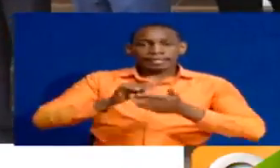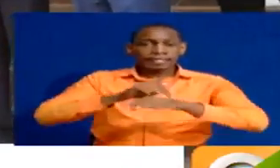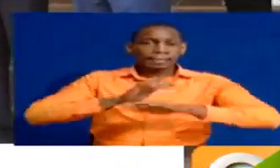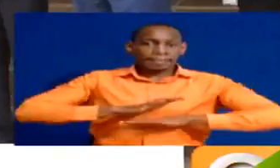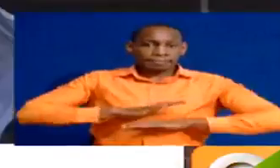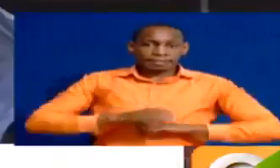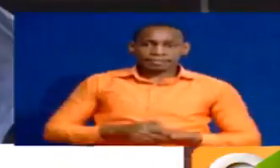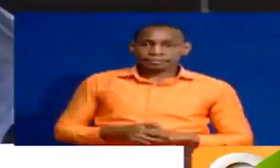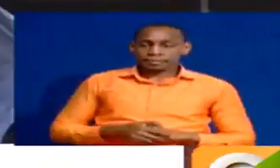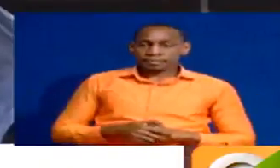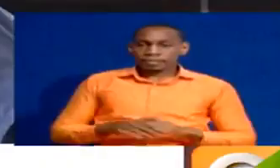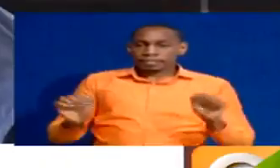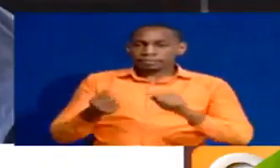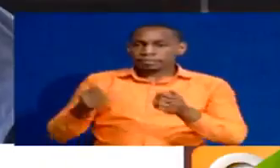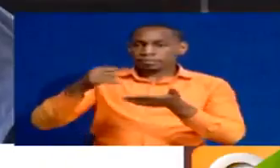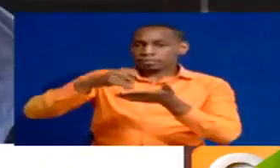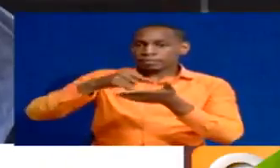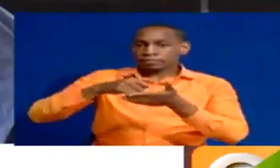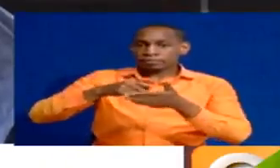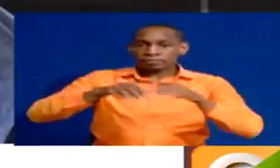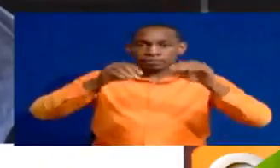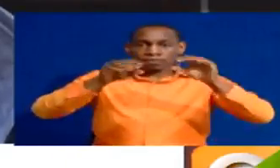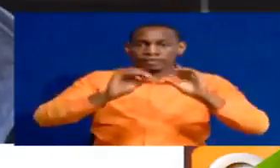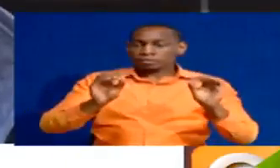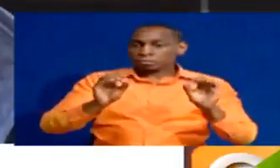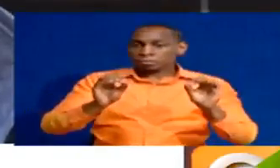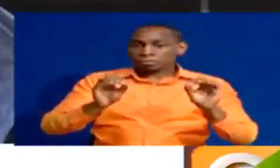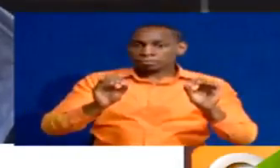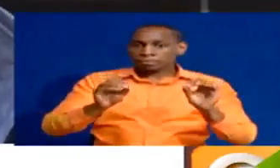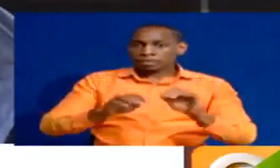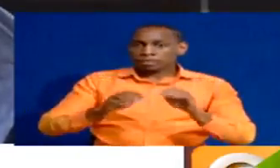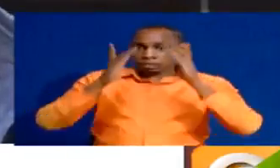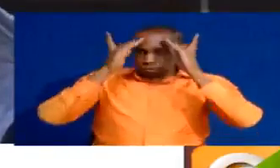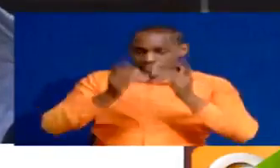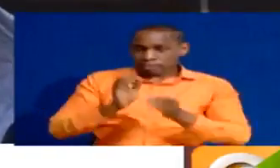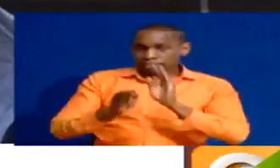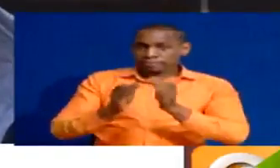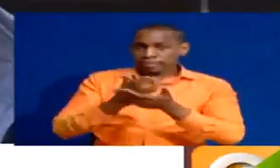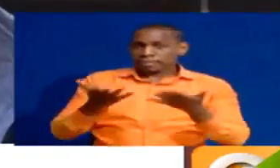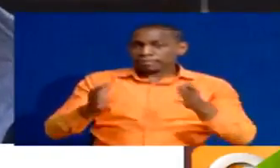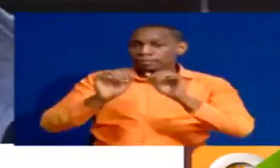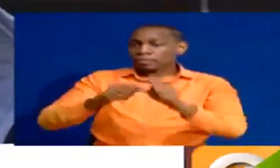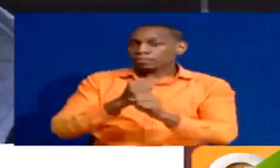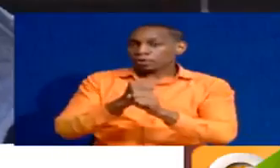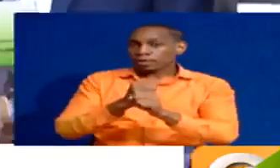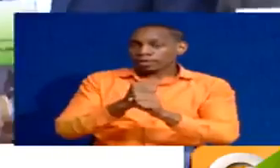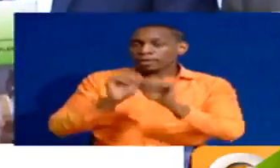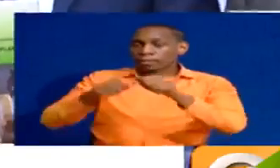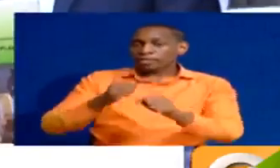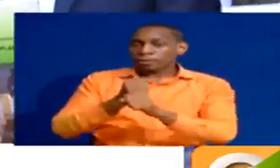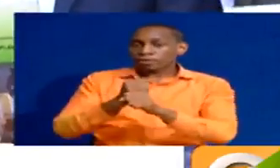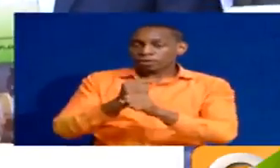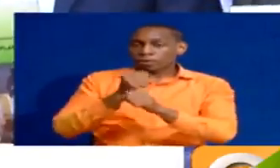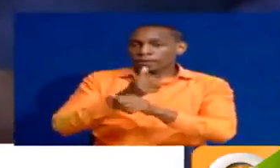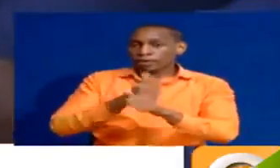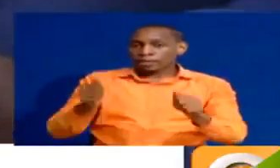time. We can't factor in incompetences into the decision of whether something can be done or not done. It can be done and done